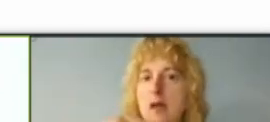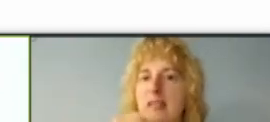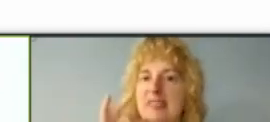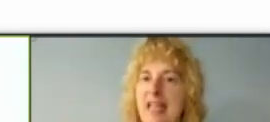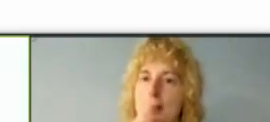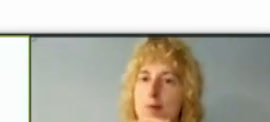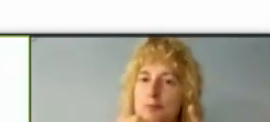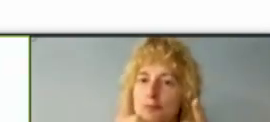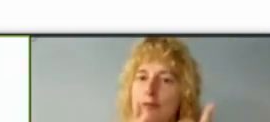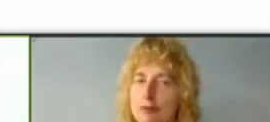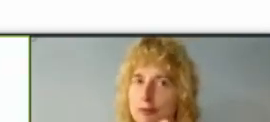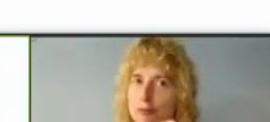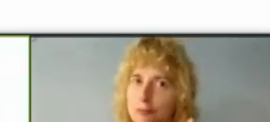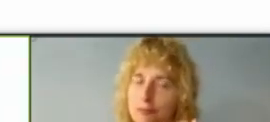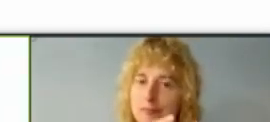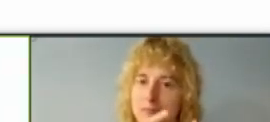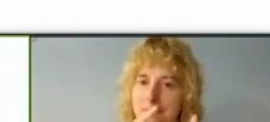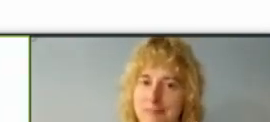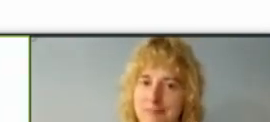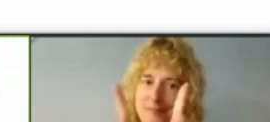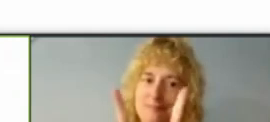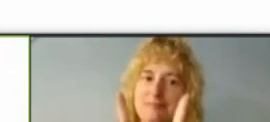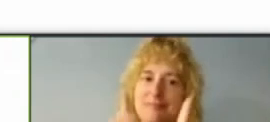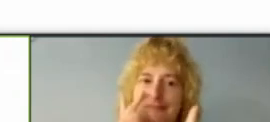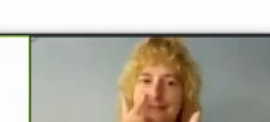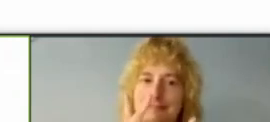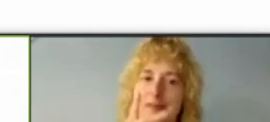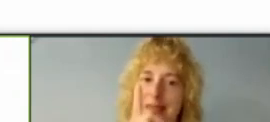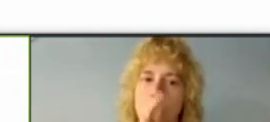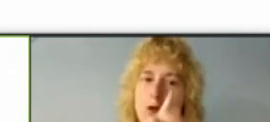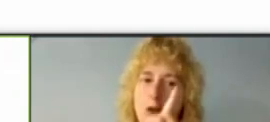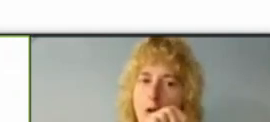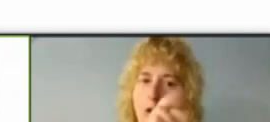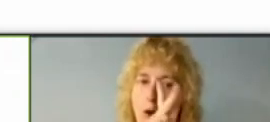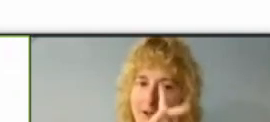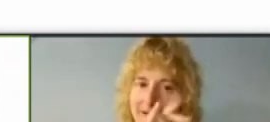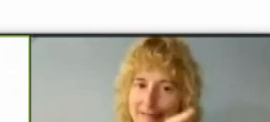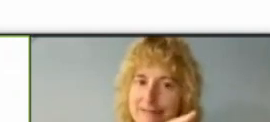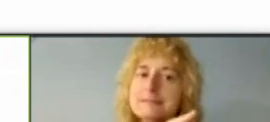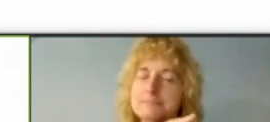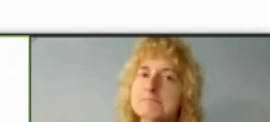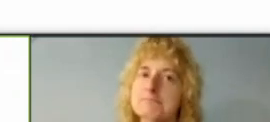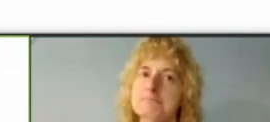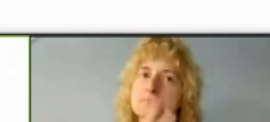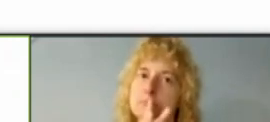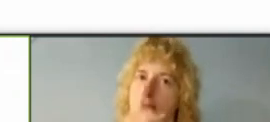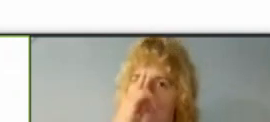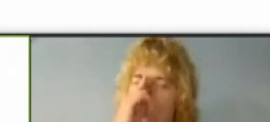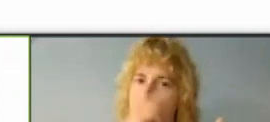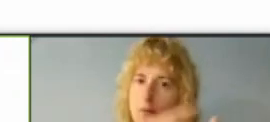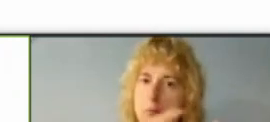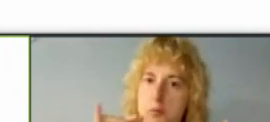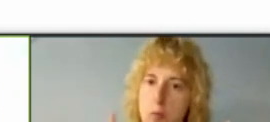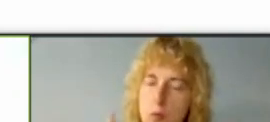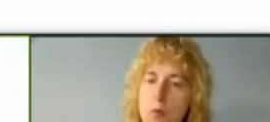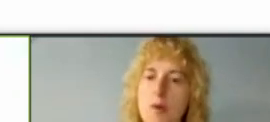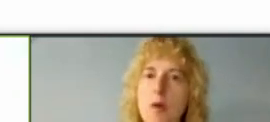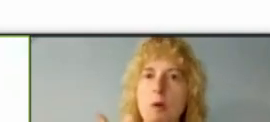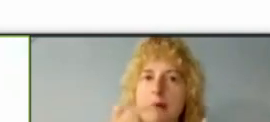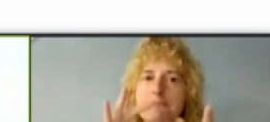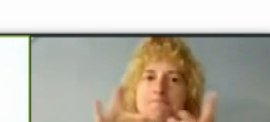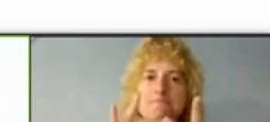So I speak on behalf of this office and Karmanos as well. And I'd like to talk about some of the work that we're doing, and particularly some of the